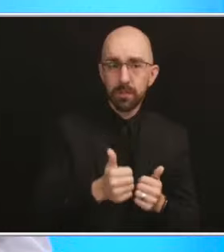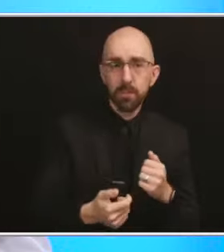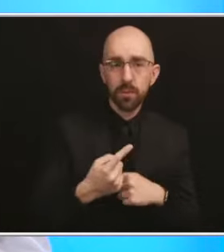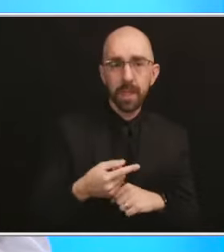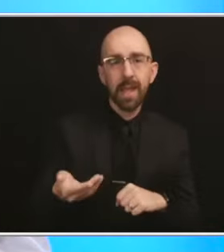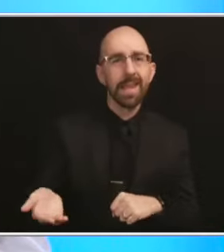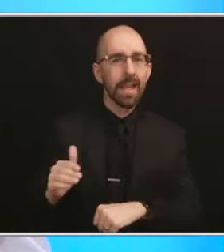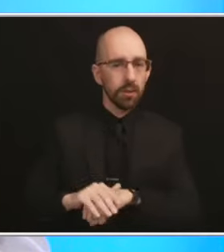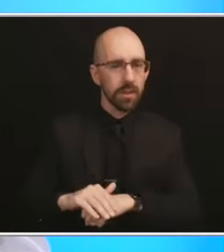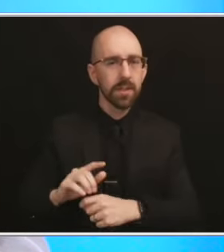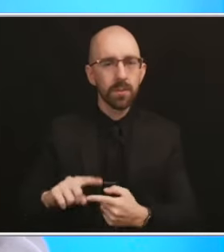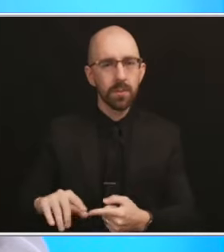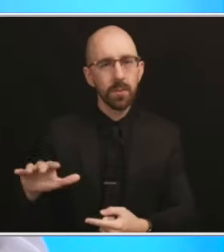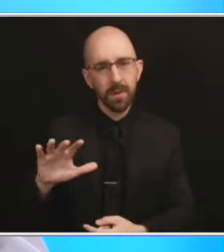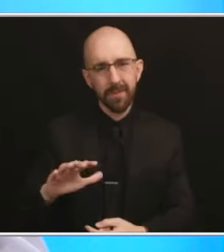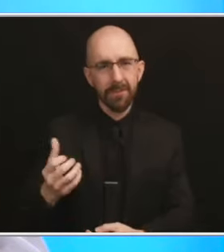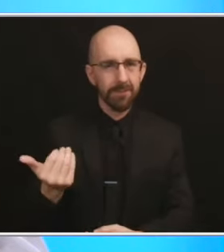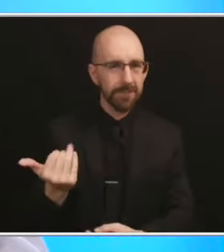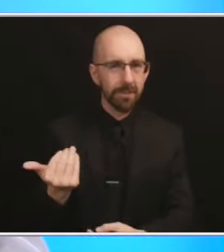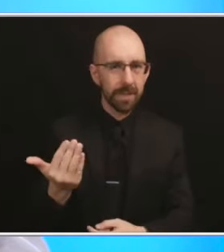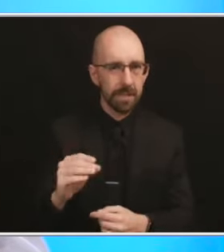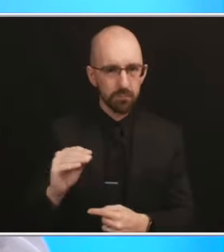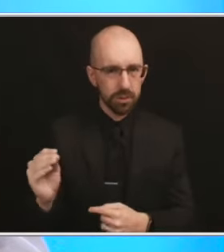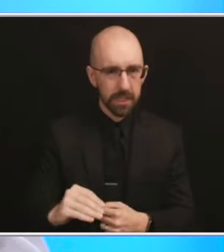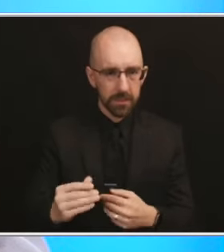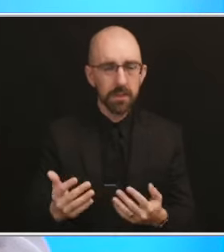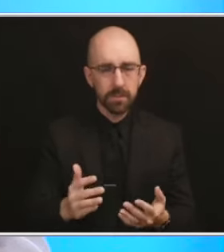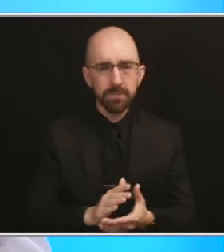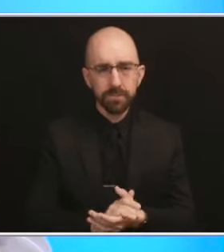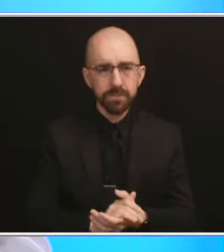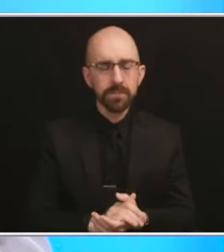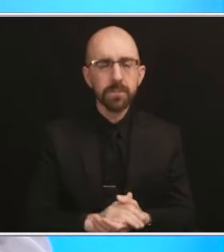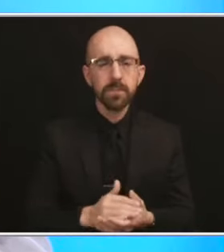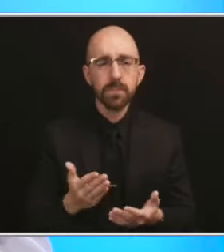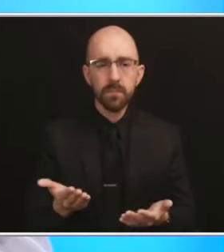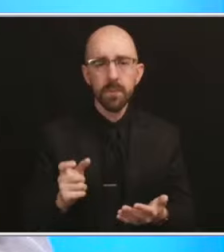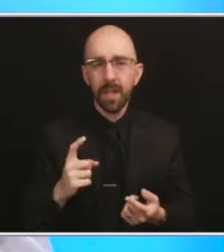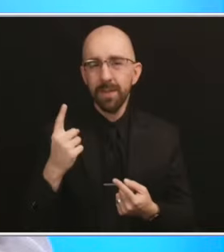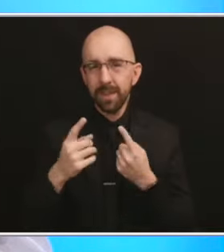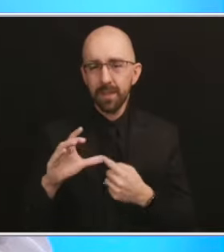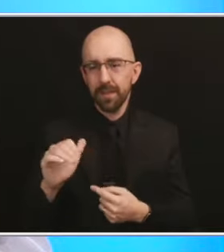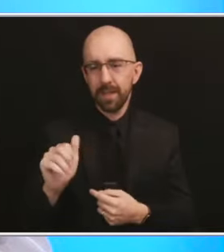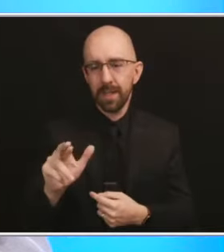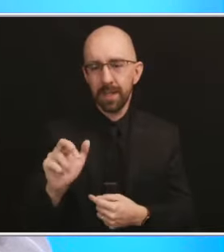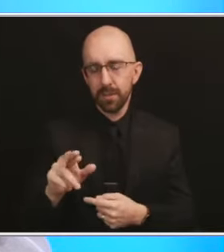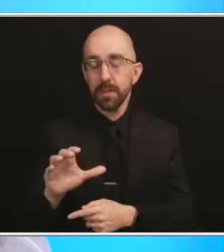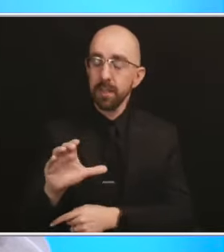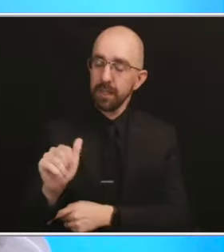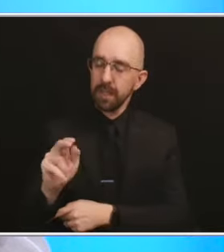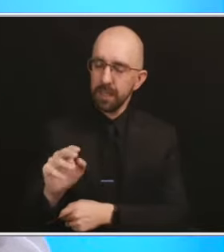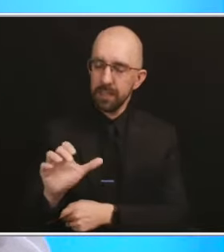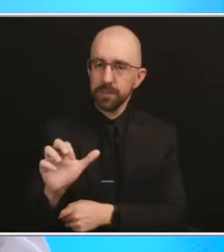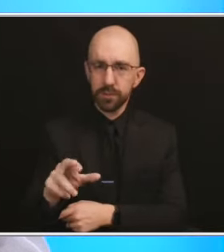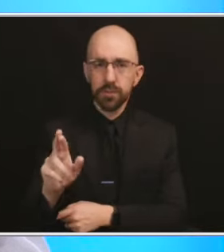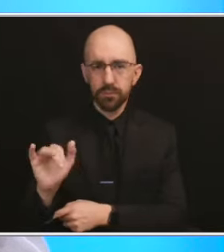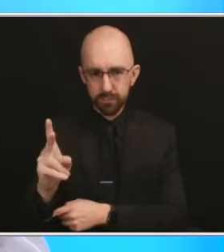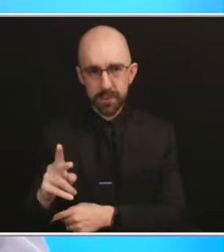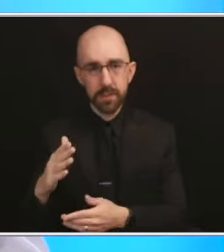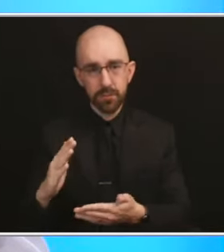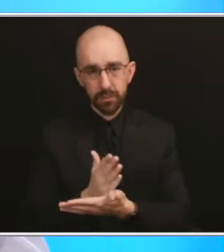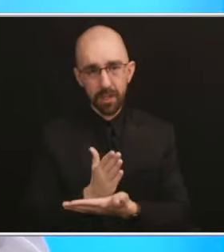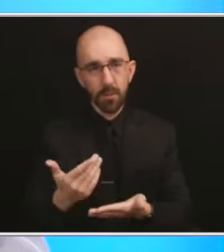like 15%. So you have to think of cancer risk as even more within the range of what we call